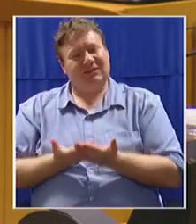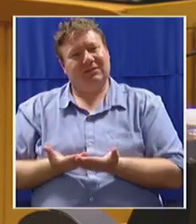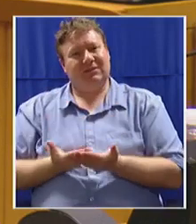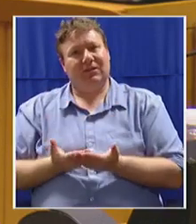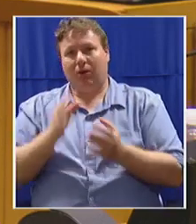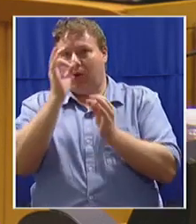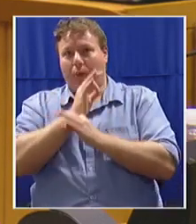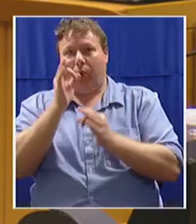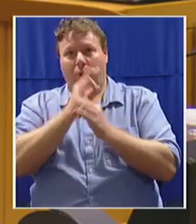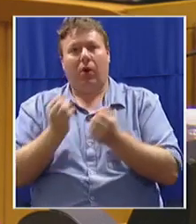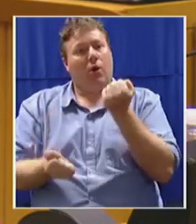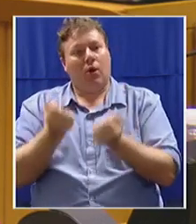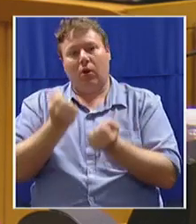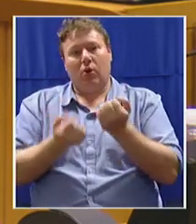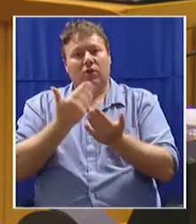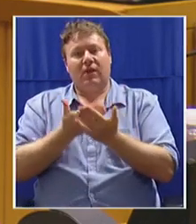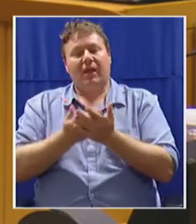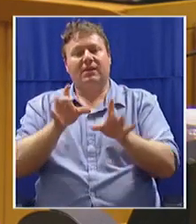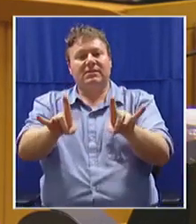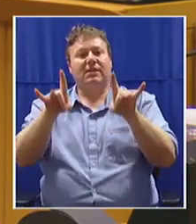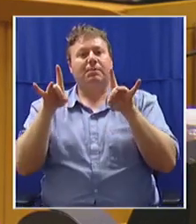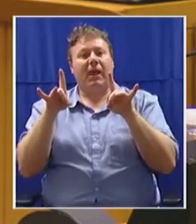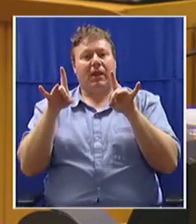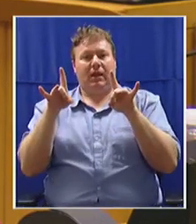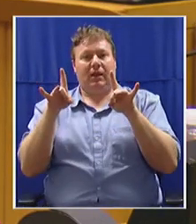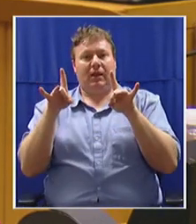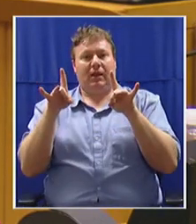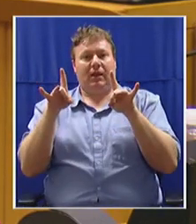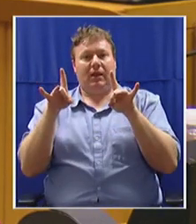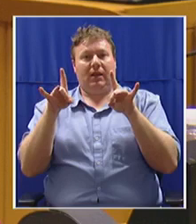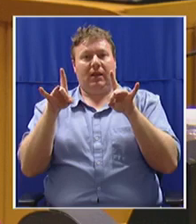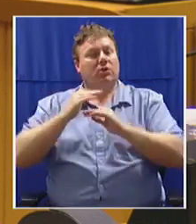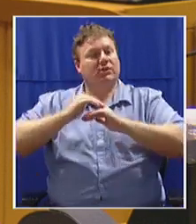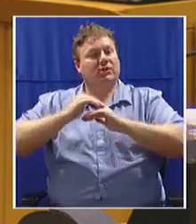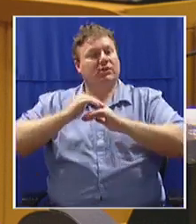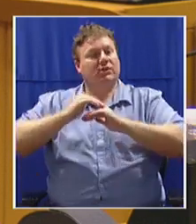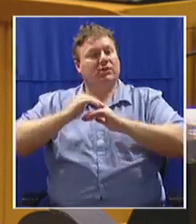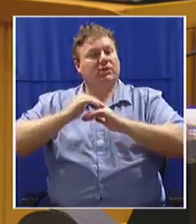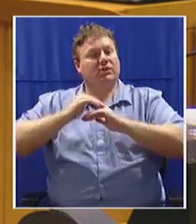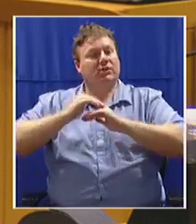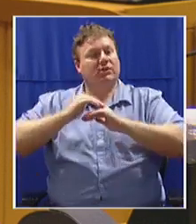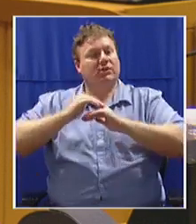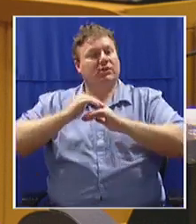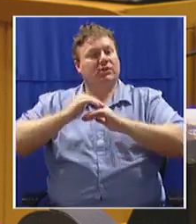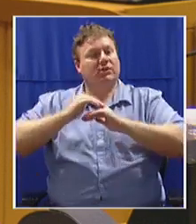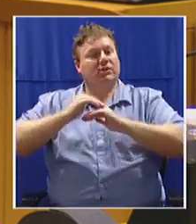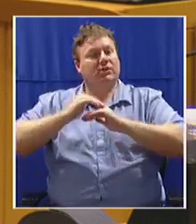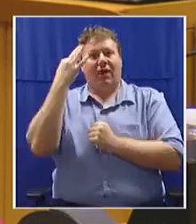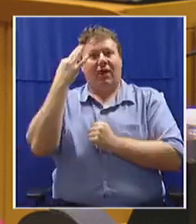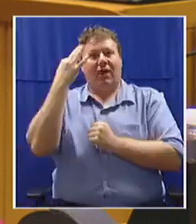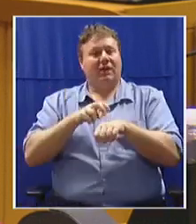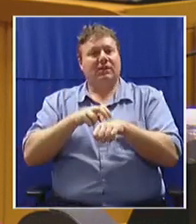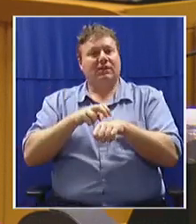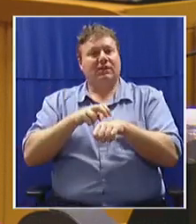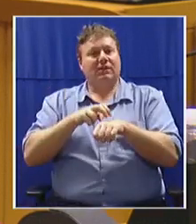court that can suspend, because of the separation of powers, your government being held accountable about the